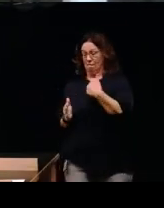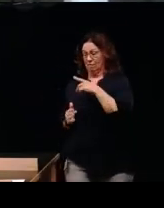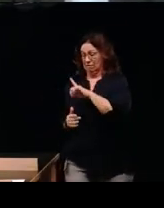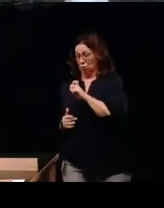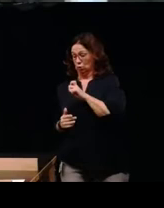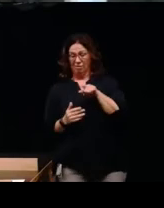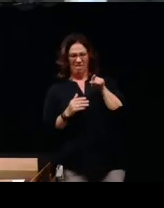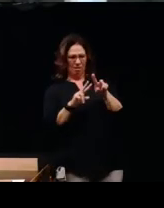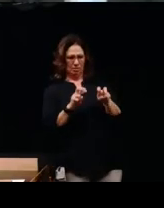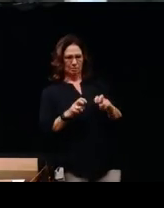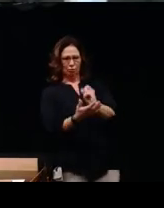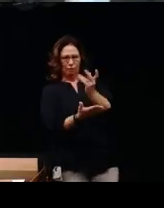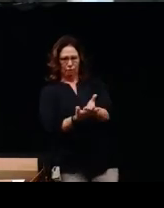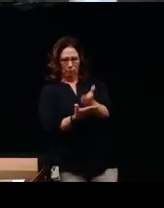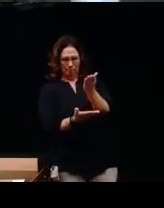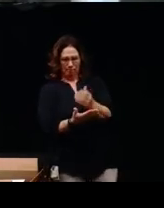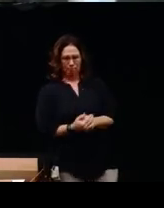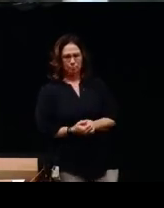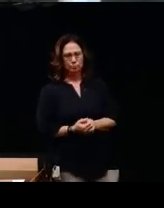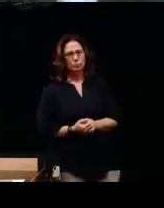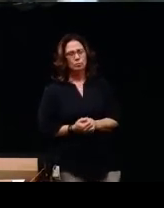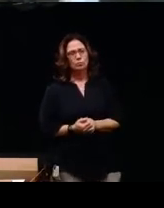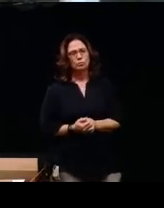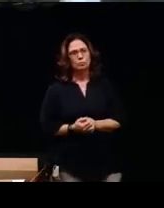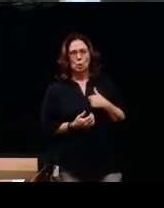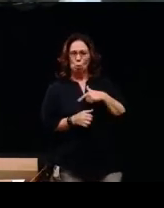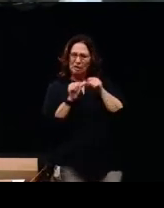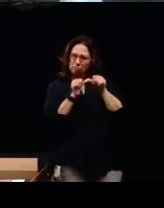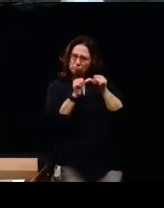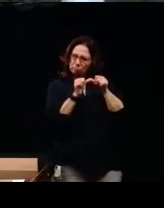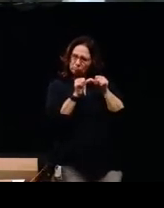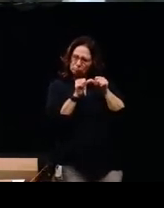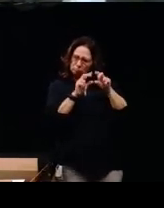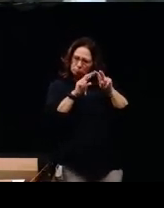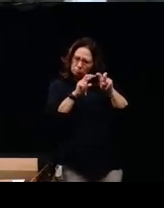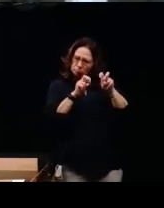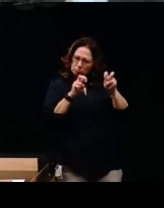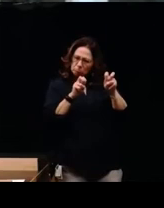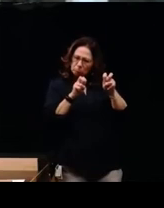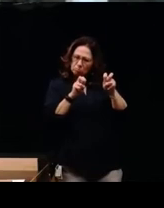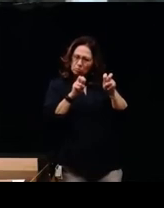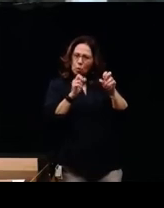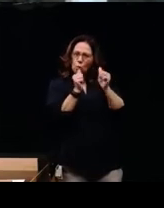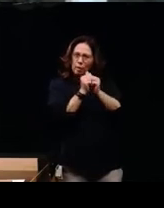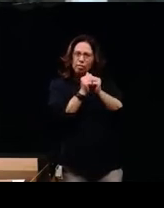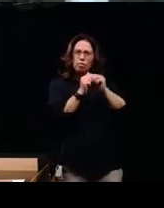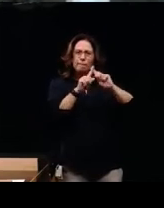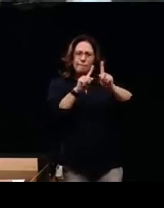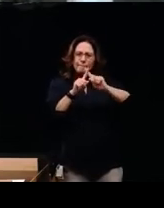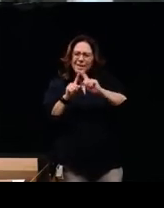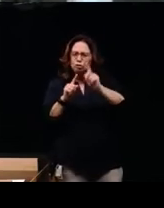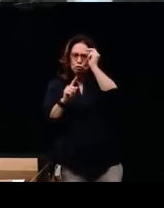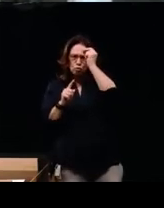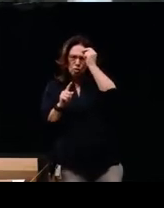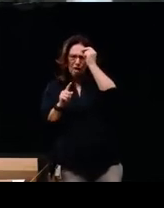using a rule-in approach. We're remaining vigilant for major neurologic or medical comorbidities that are